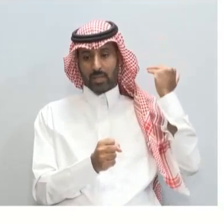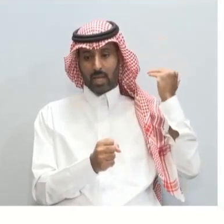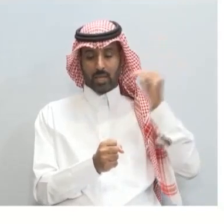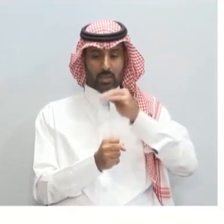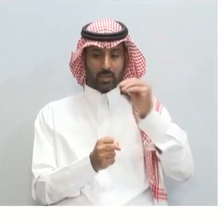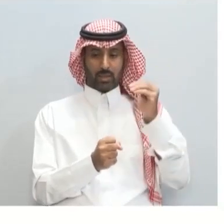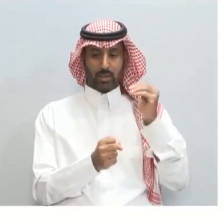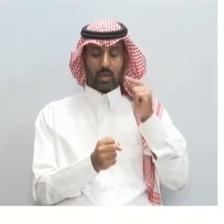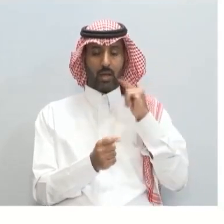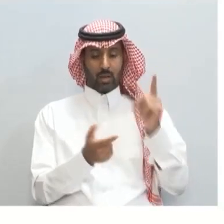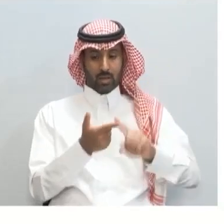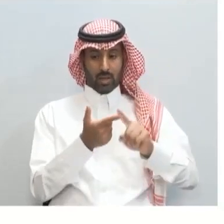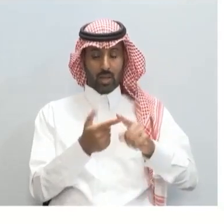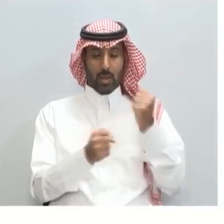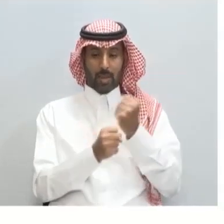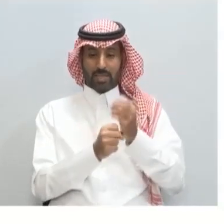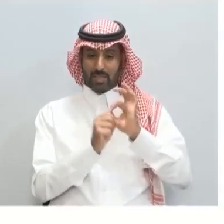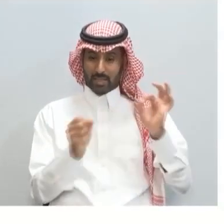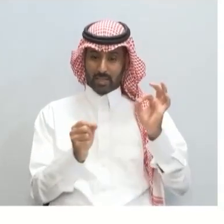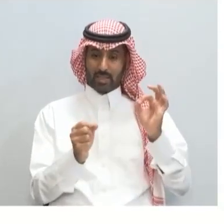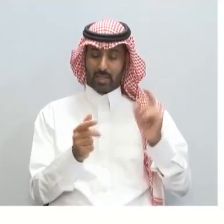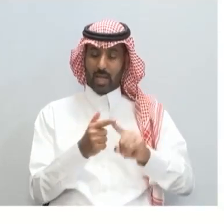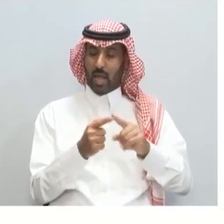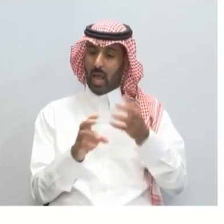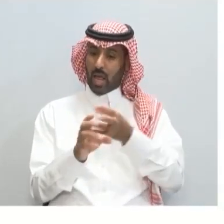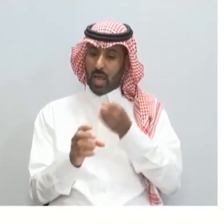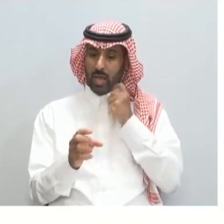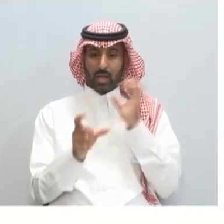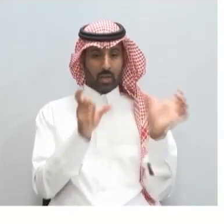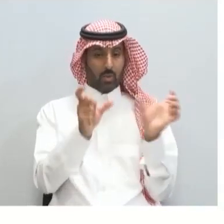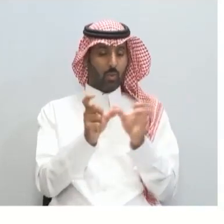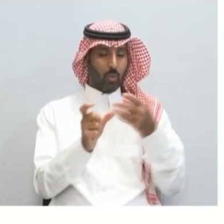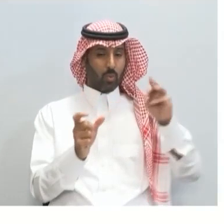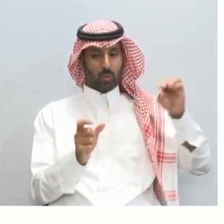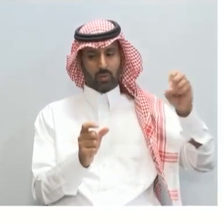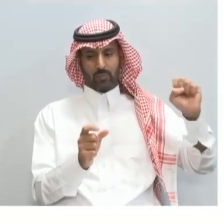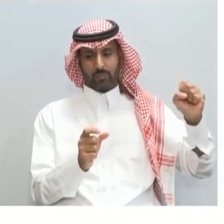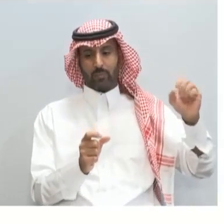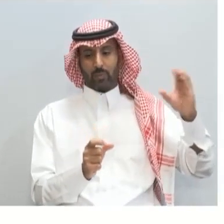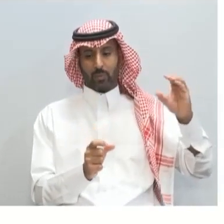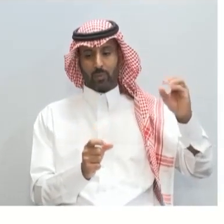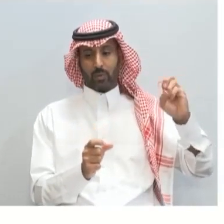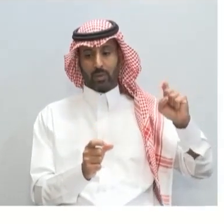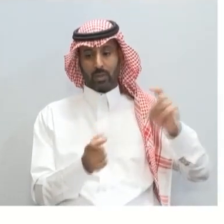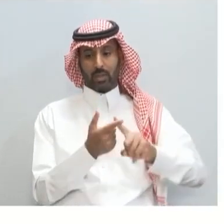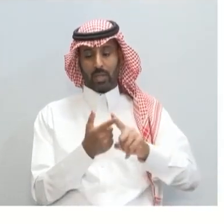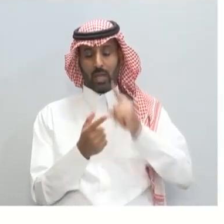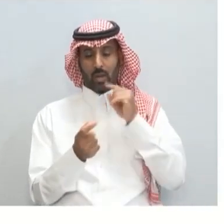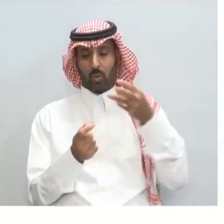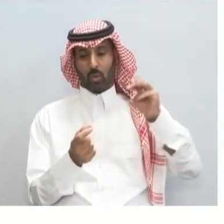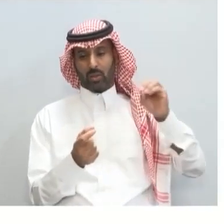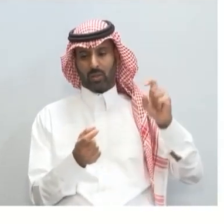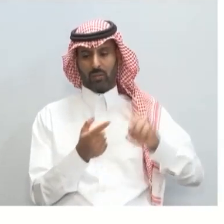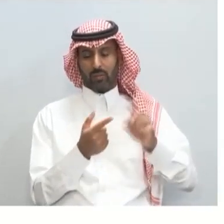we use the past perfect and here in the result Clause we use would could or might here we use would